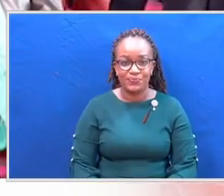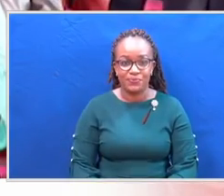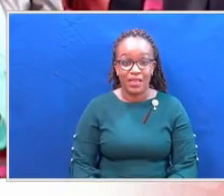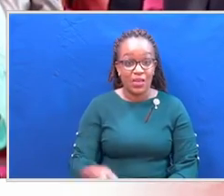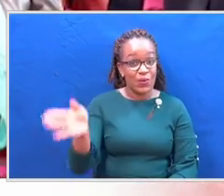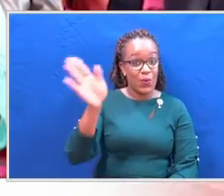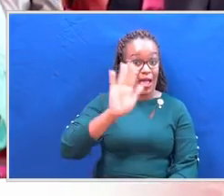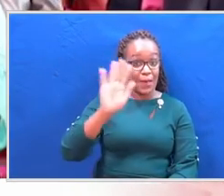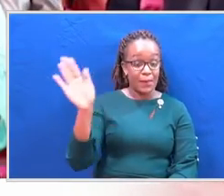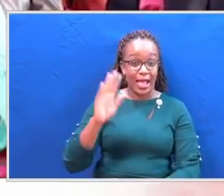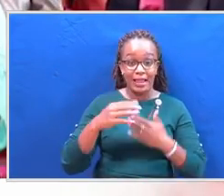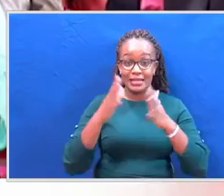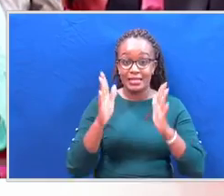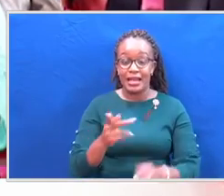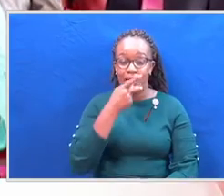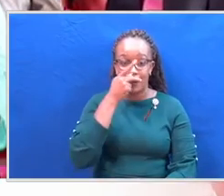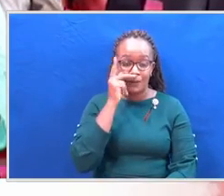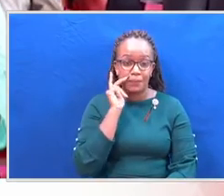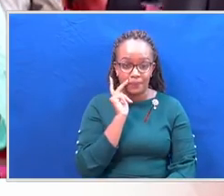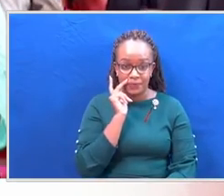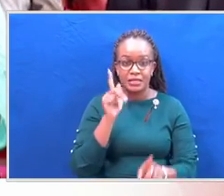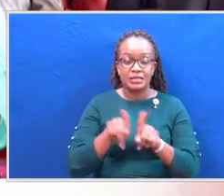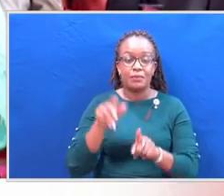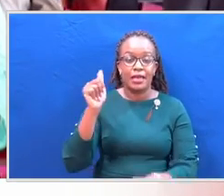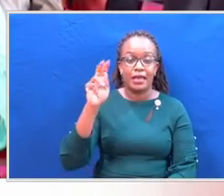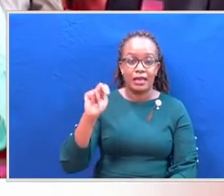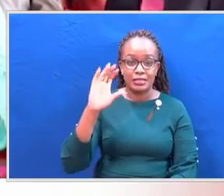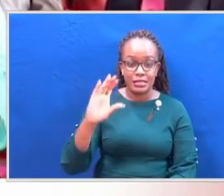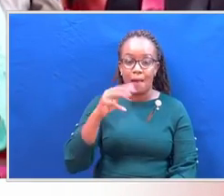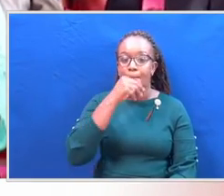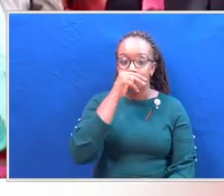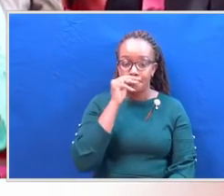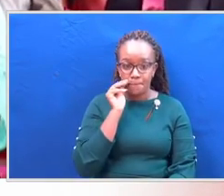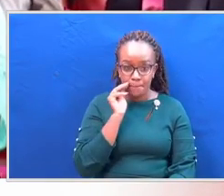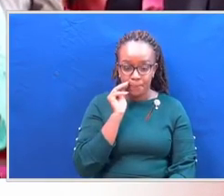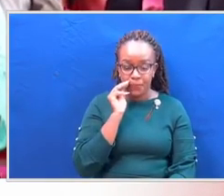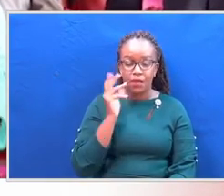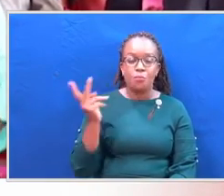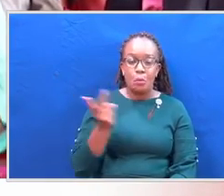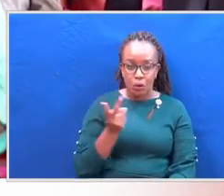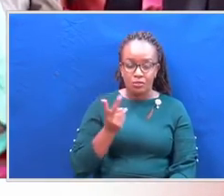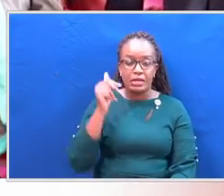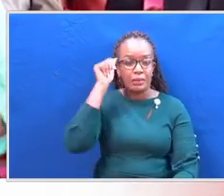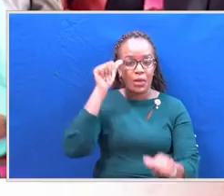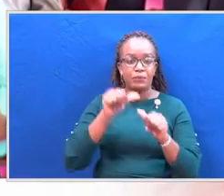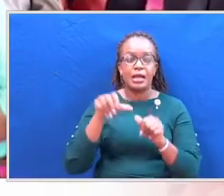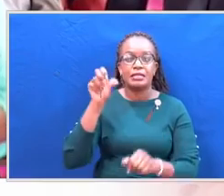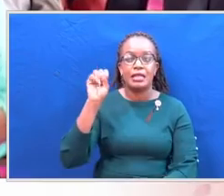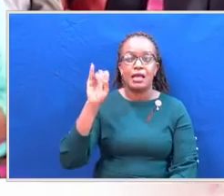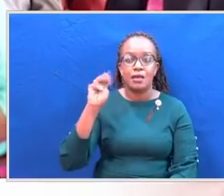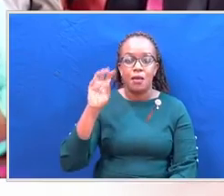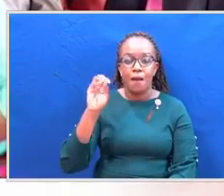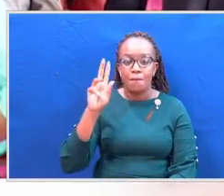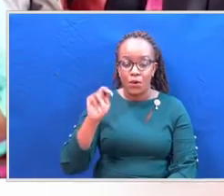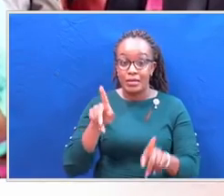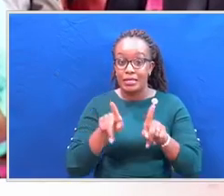Wiper leader Kalonzo Musyoka and ANC's Musalia Mudavadi also remembered Simeon Nyachae